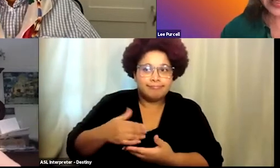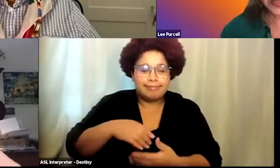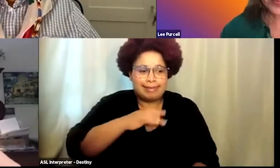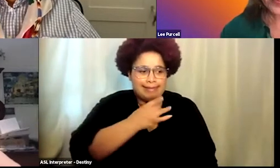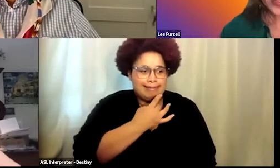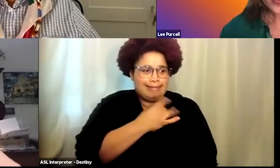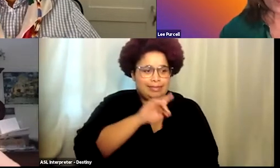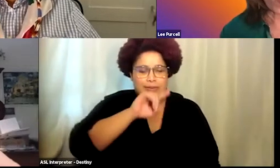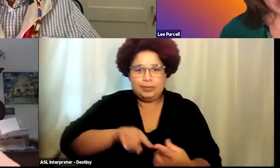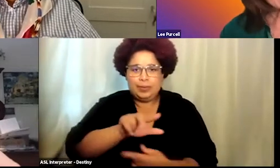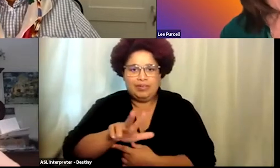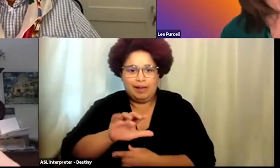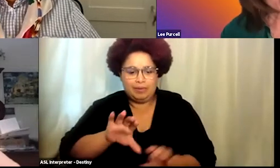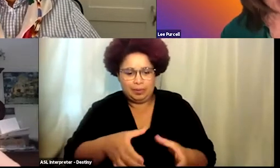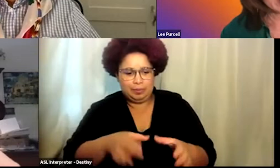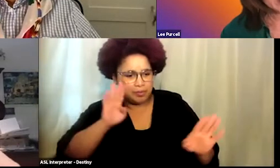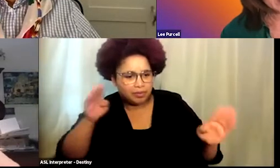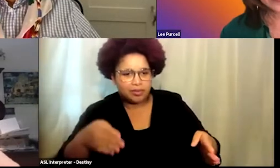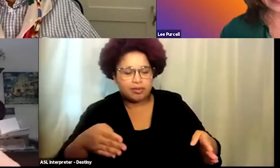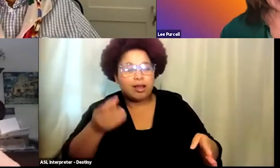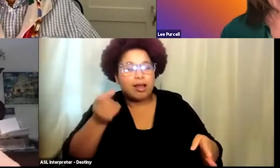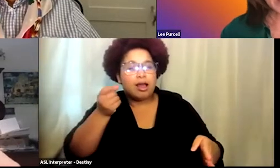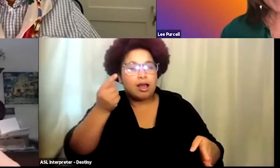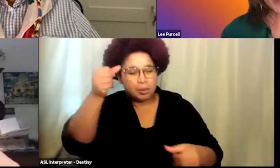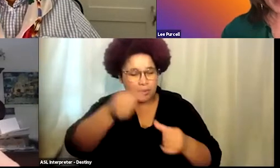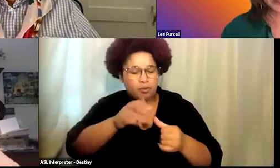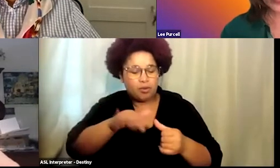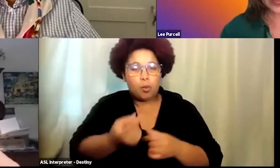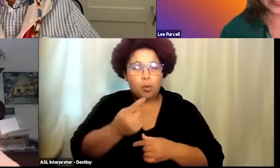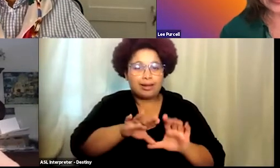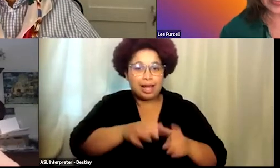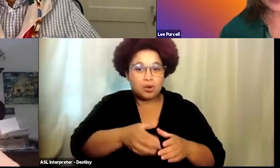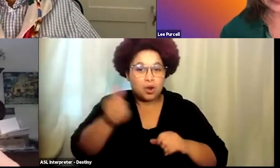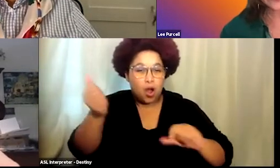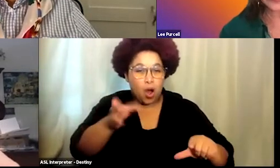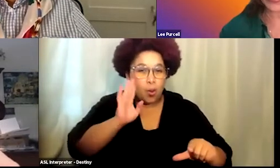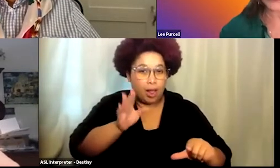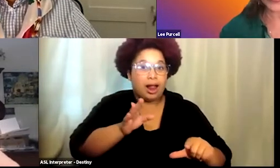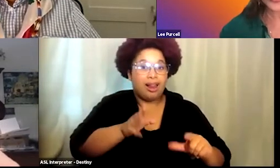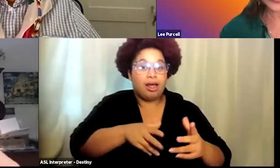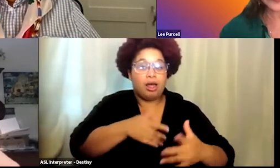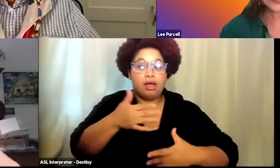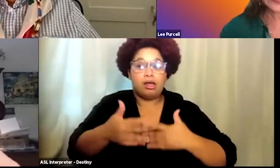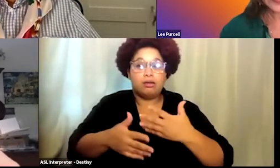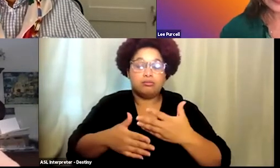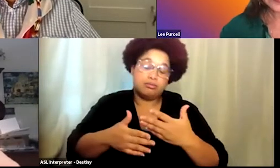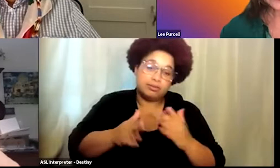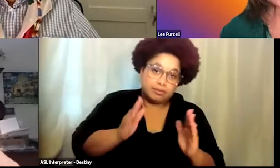Remember this, the one category that everybody will end up in, if you're